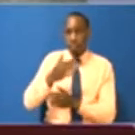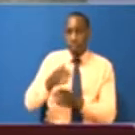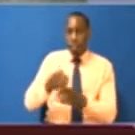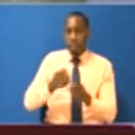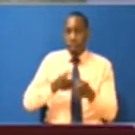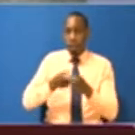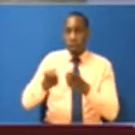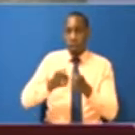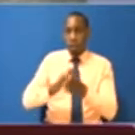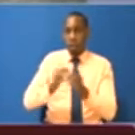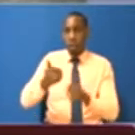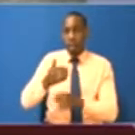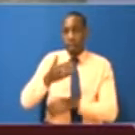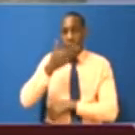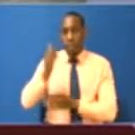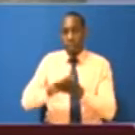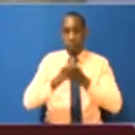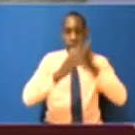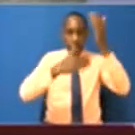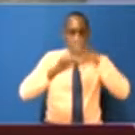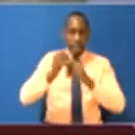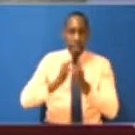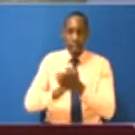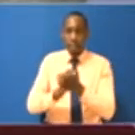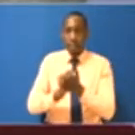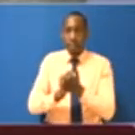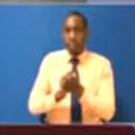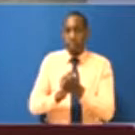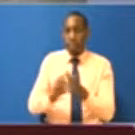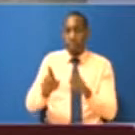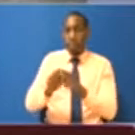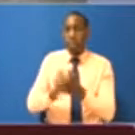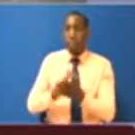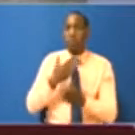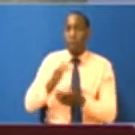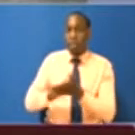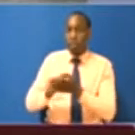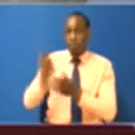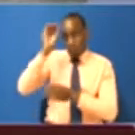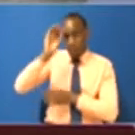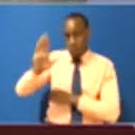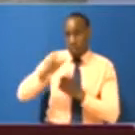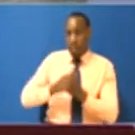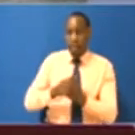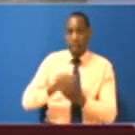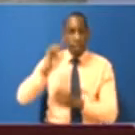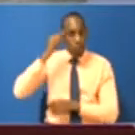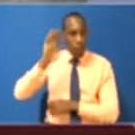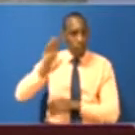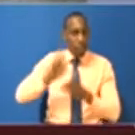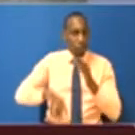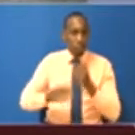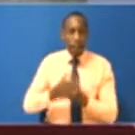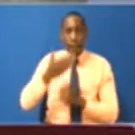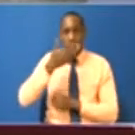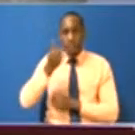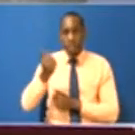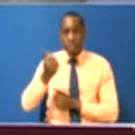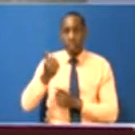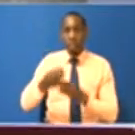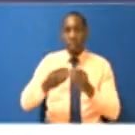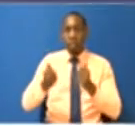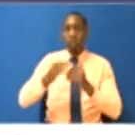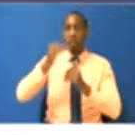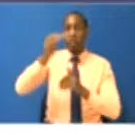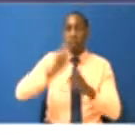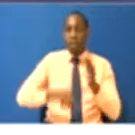a career professional is one of the debates i've been hearing out there and i'd be keen to hear from you on on where you think sort of is the best way forward